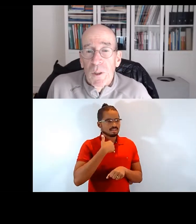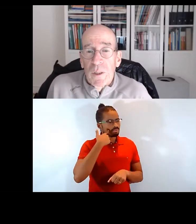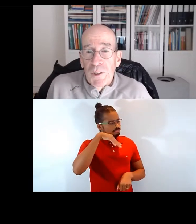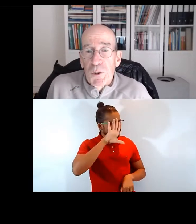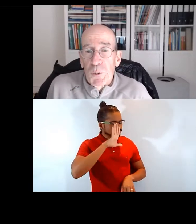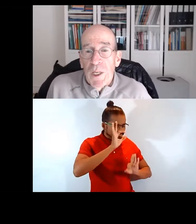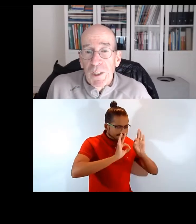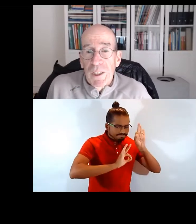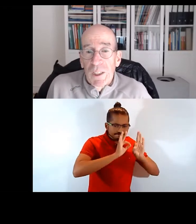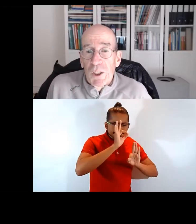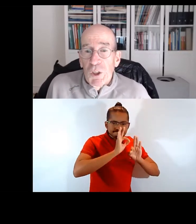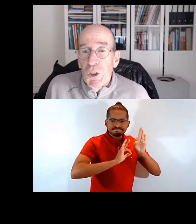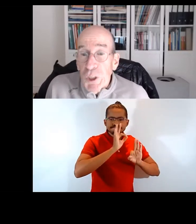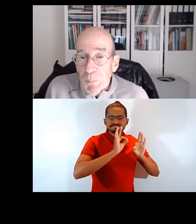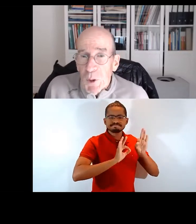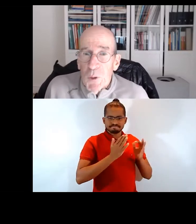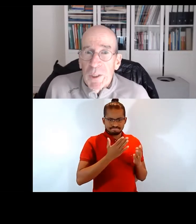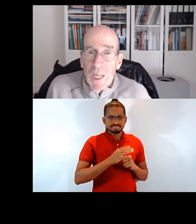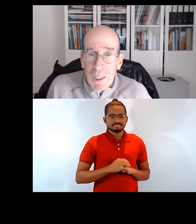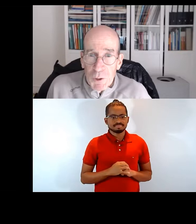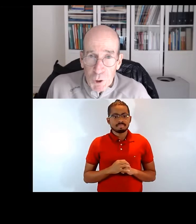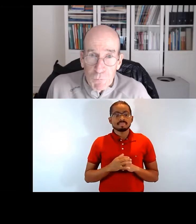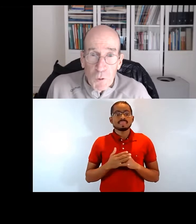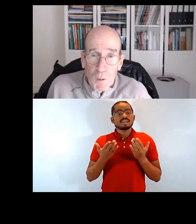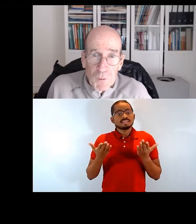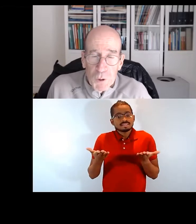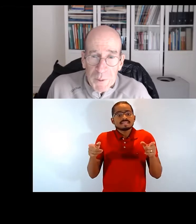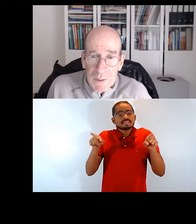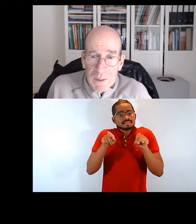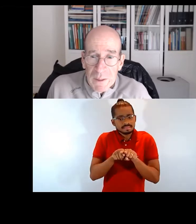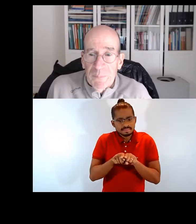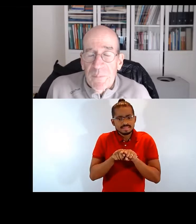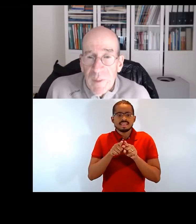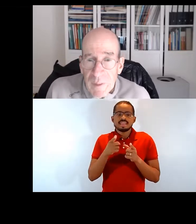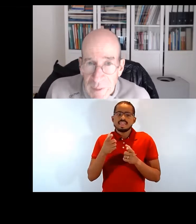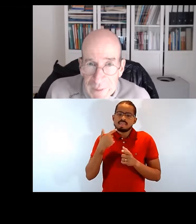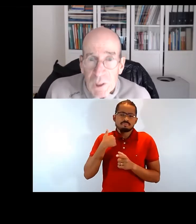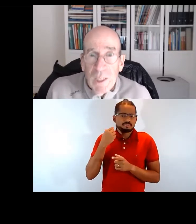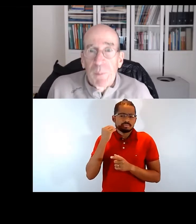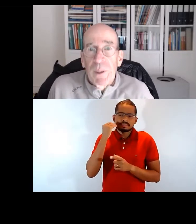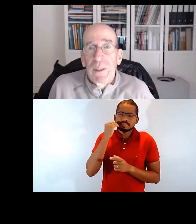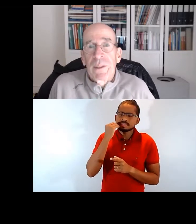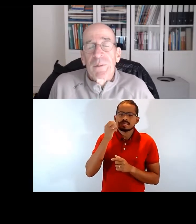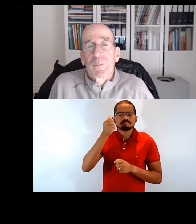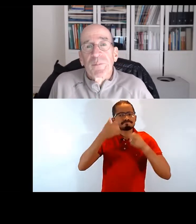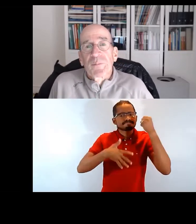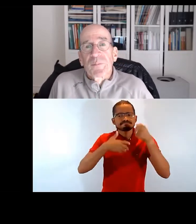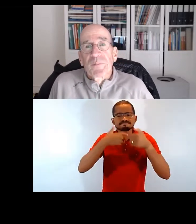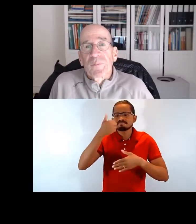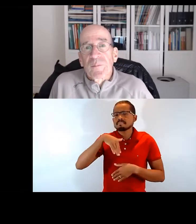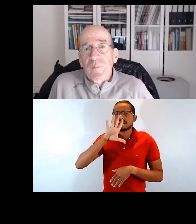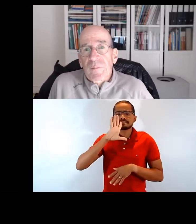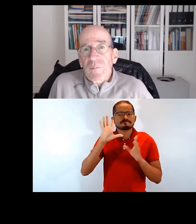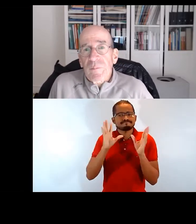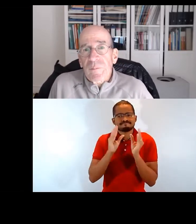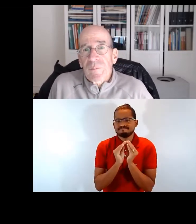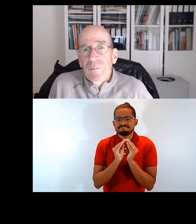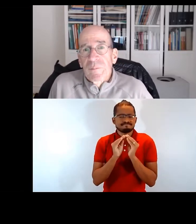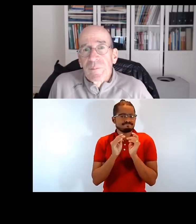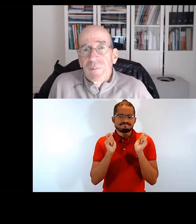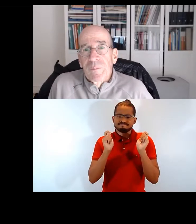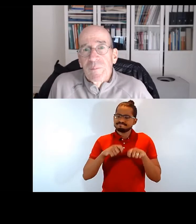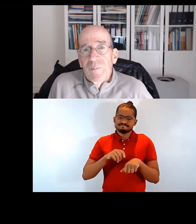go into any deep going analysis for obvious reasons. Next slide, please.